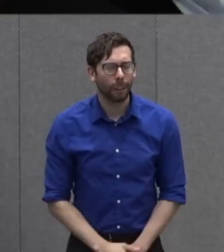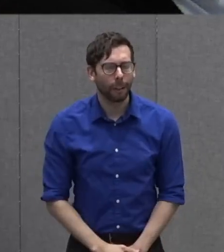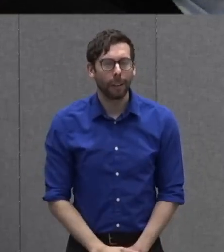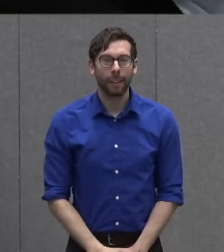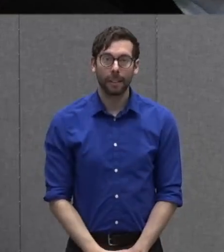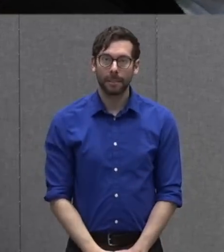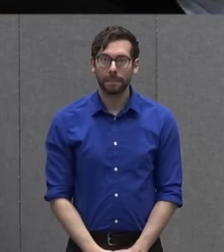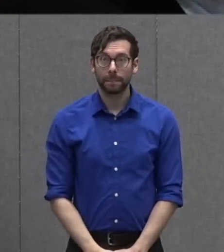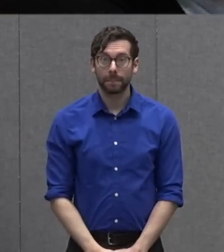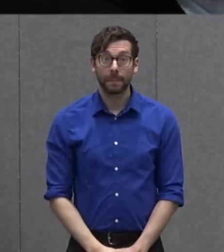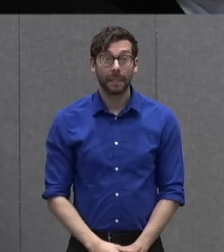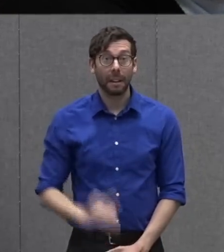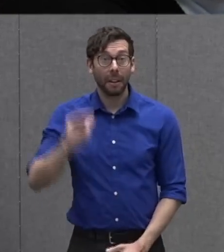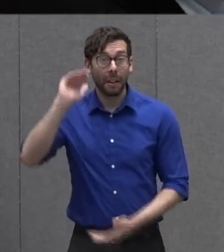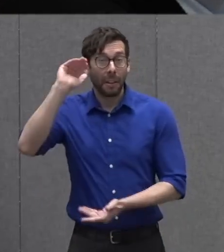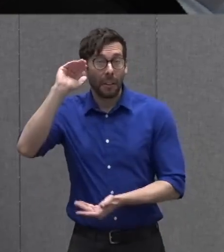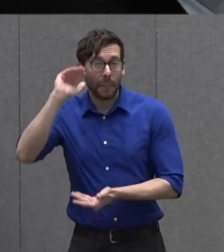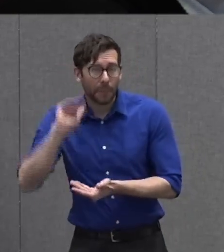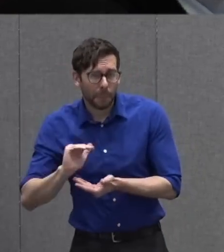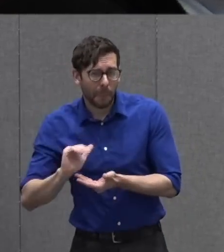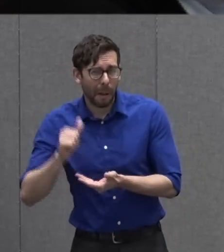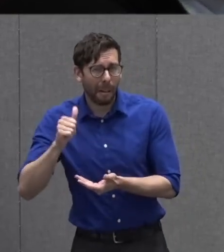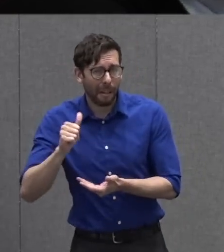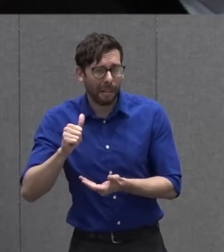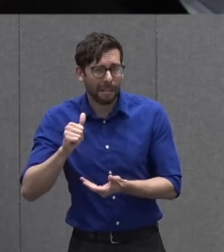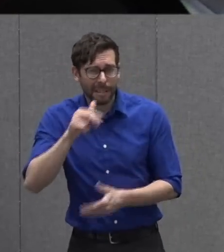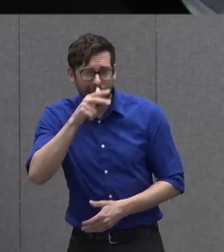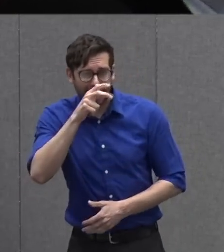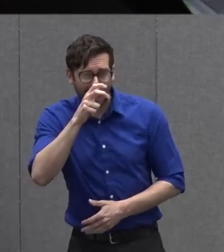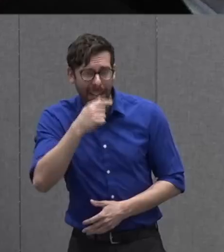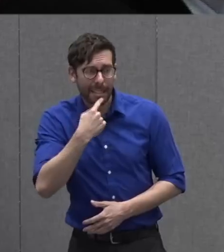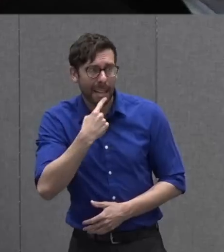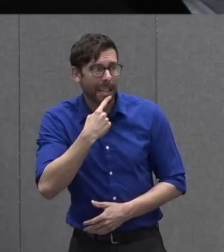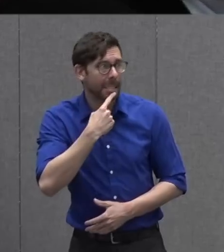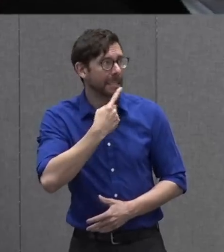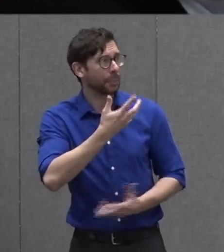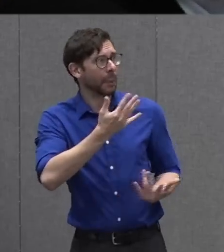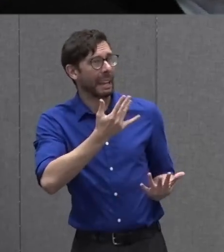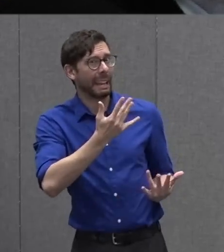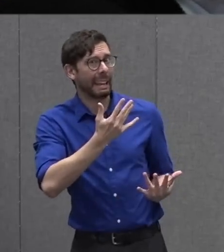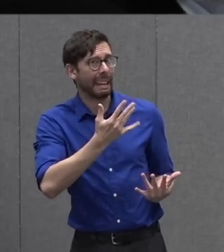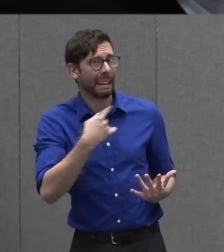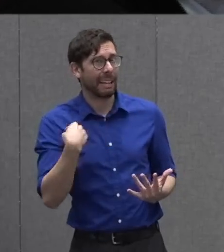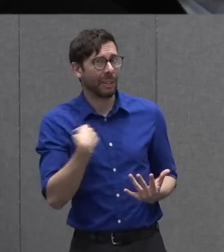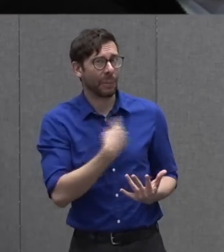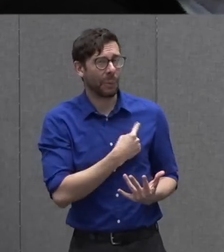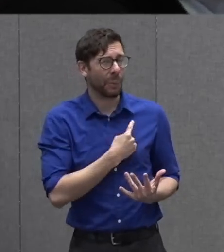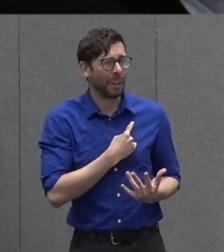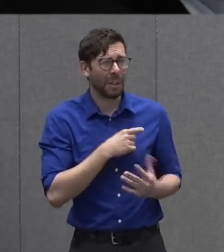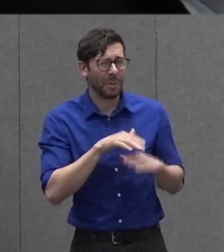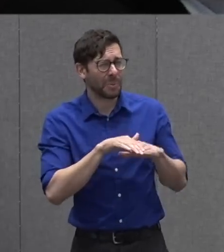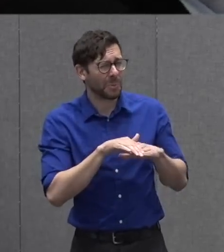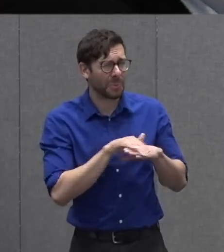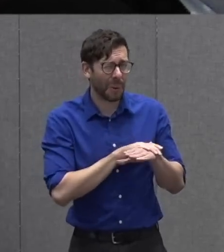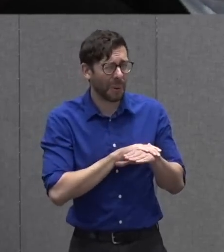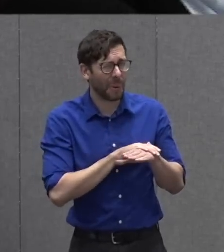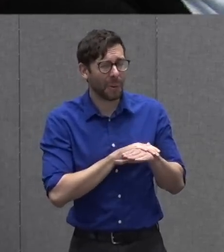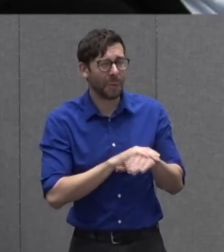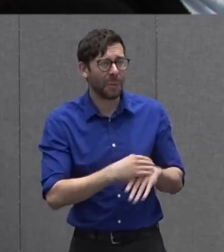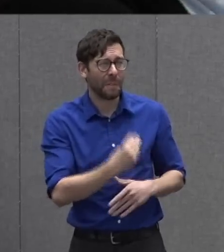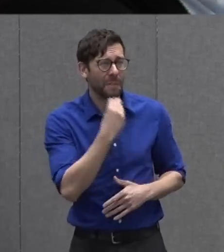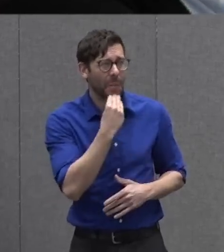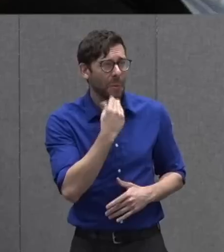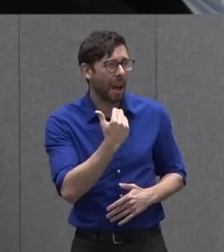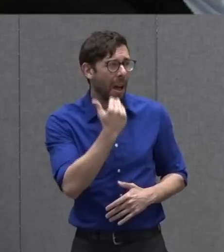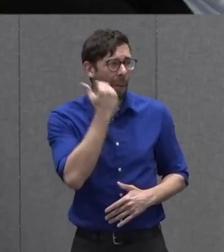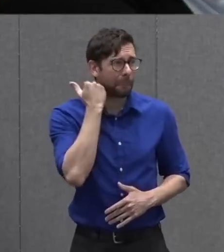Stop, said the littlest ant. We're moving way too slow, for some food will be long gone unless we hurry